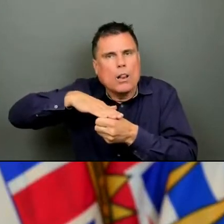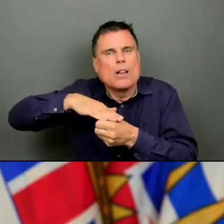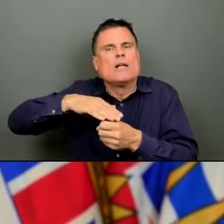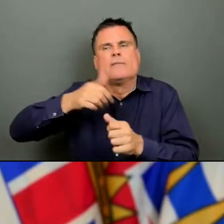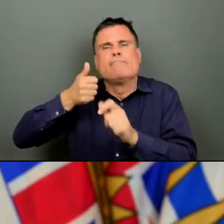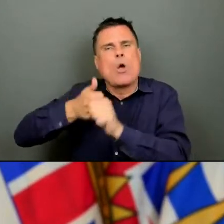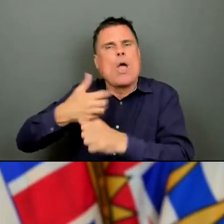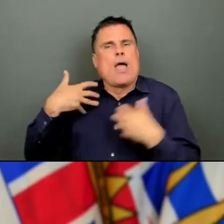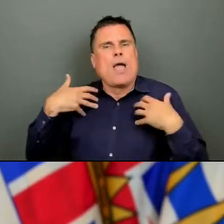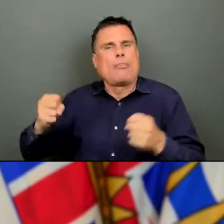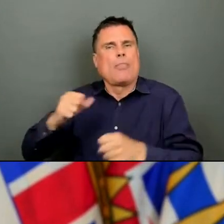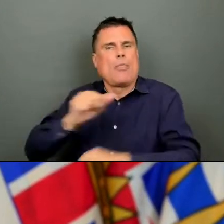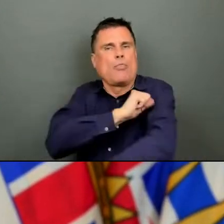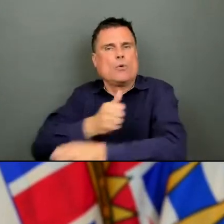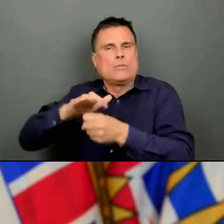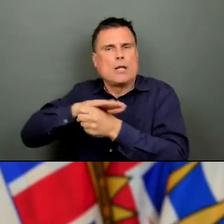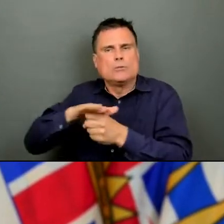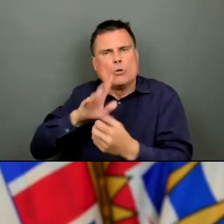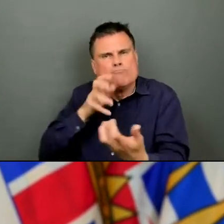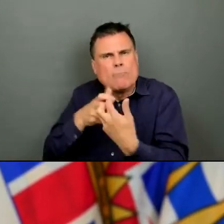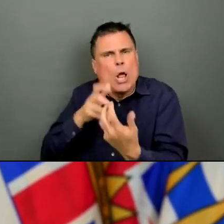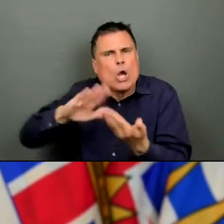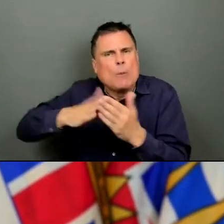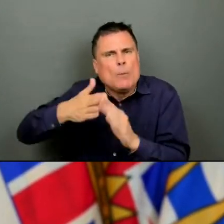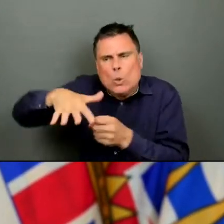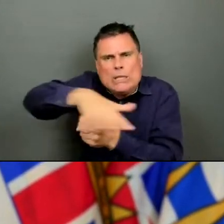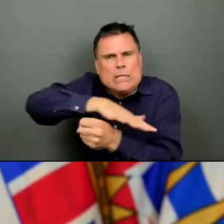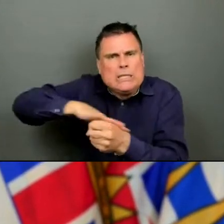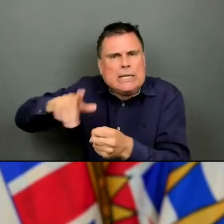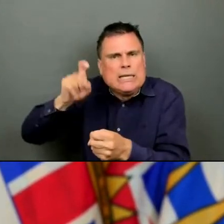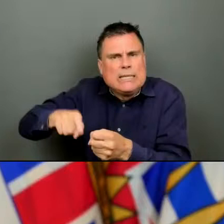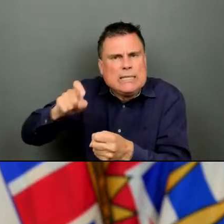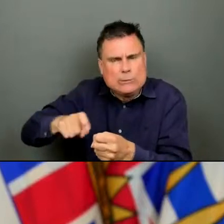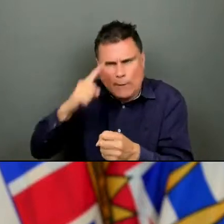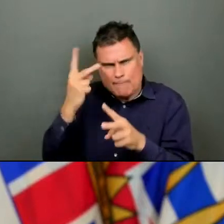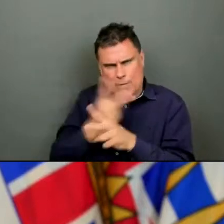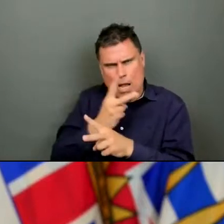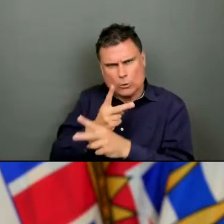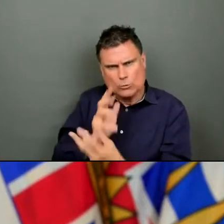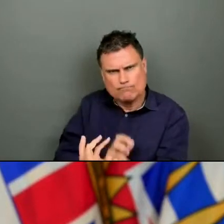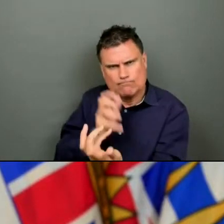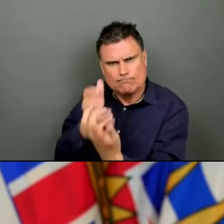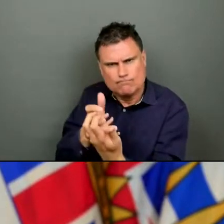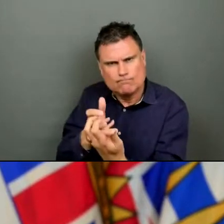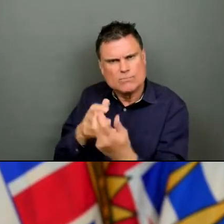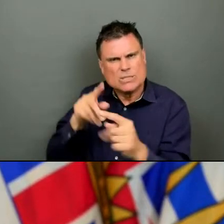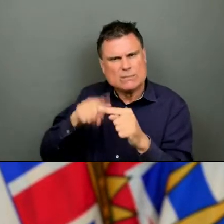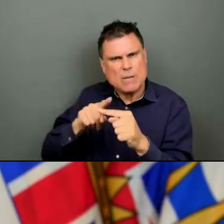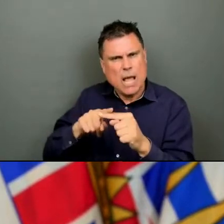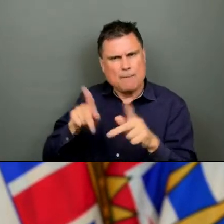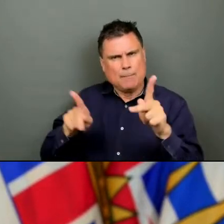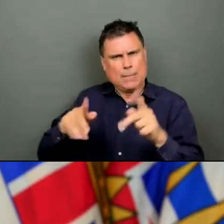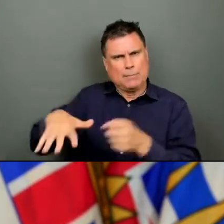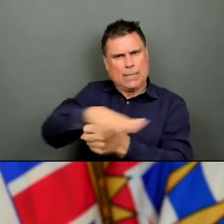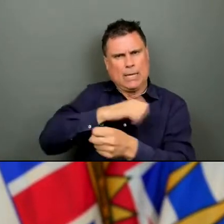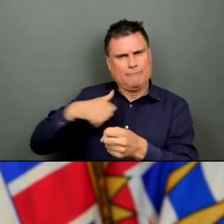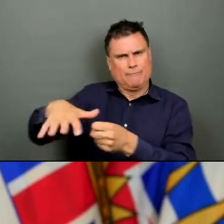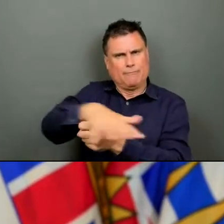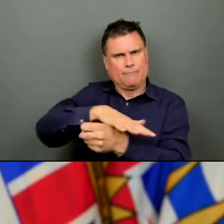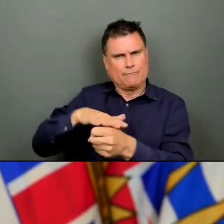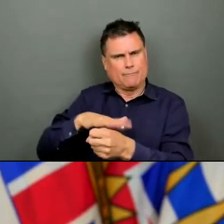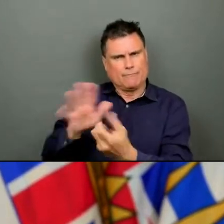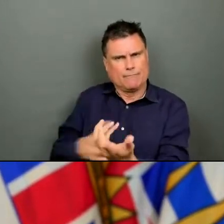are. The strategies are slightly different depending on where your population is, and it may not make sense in